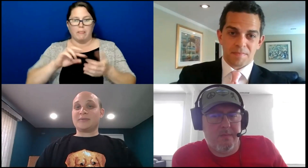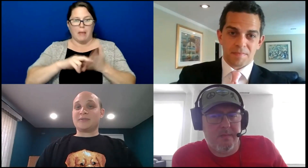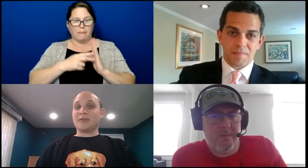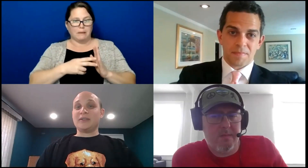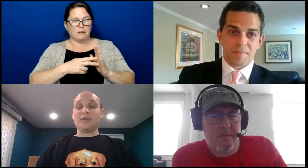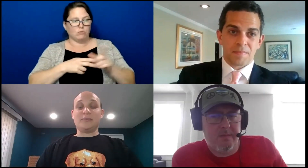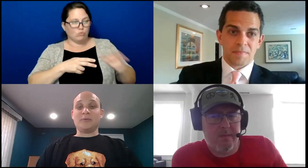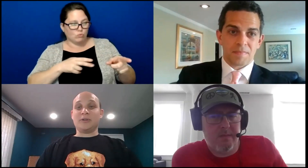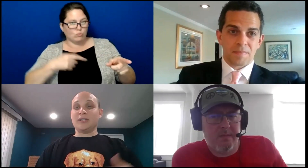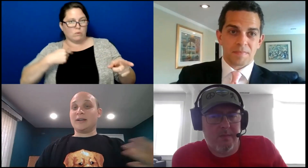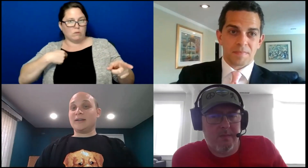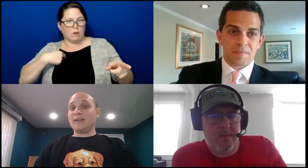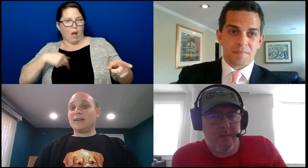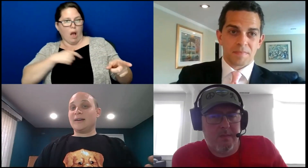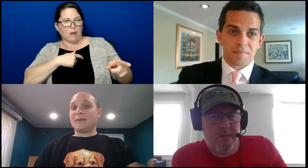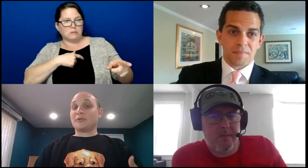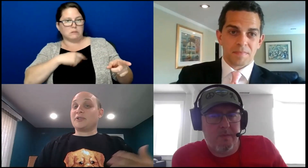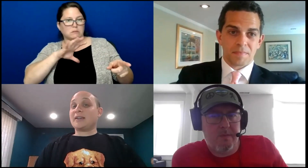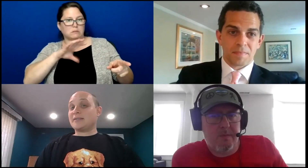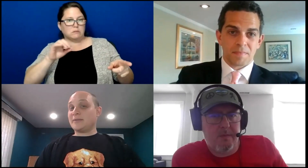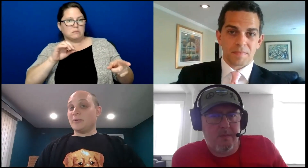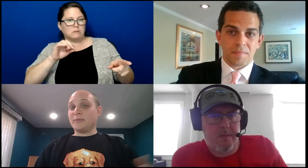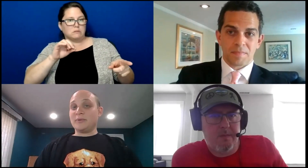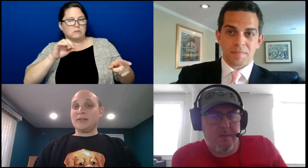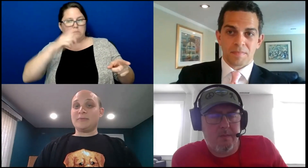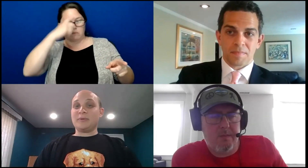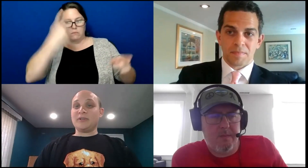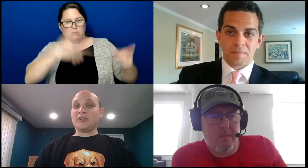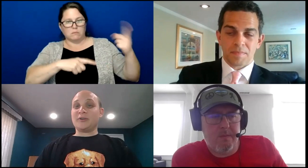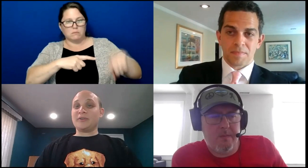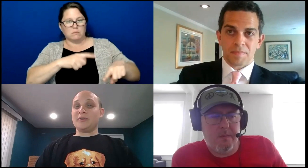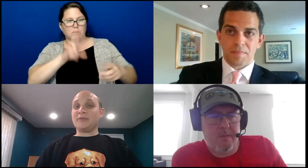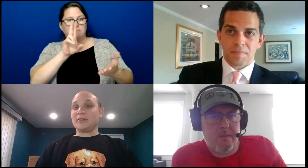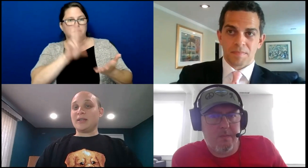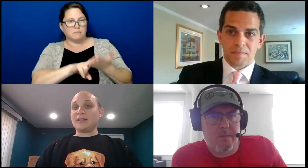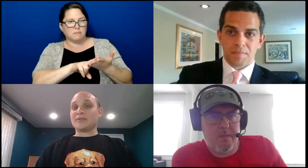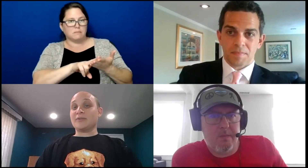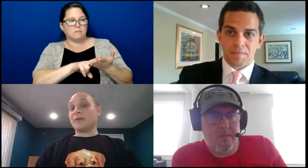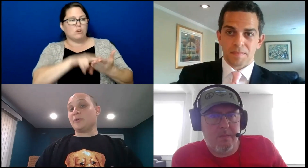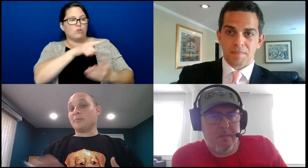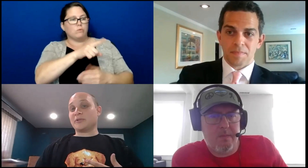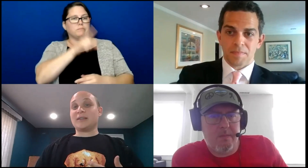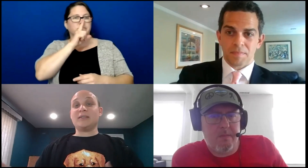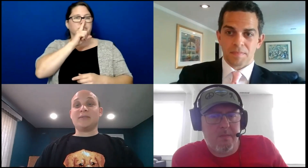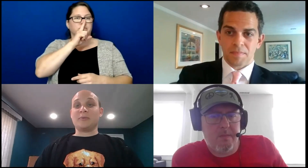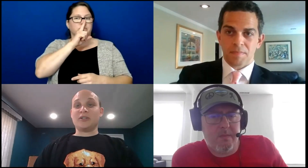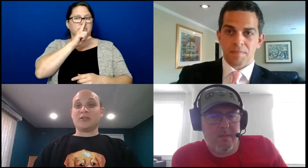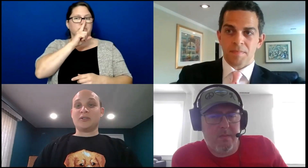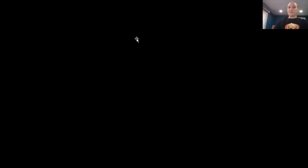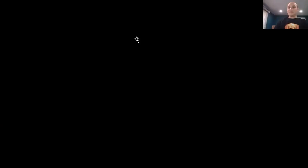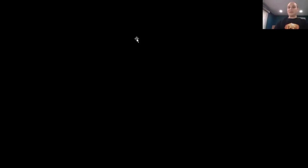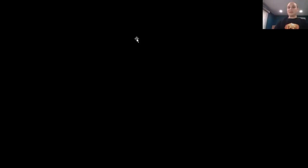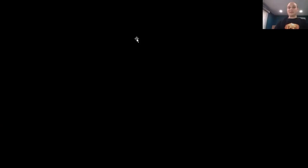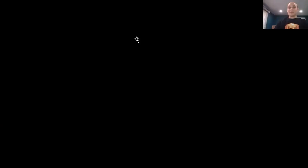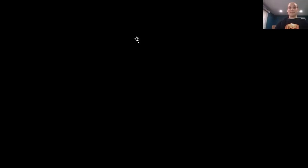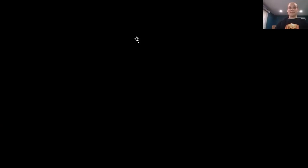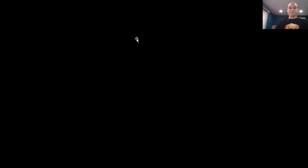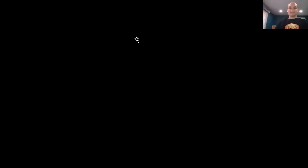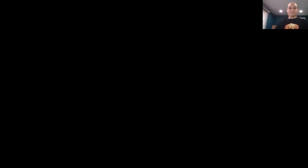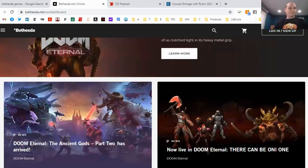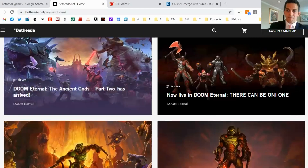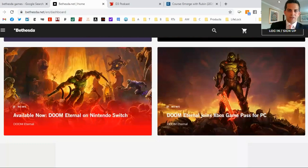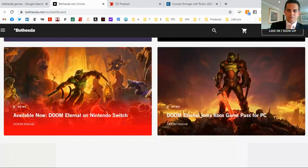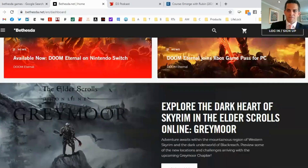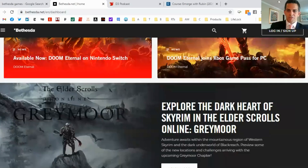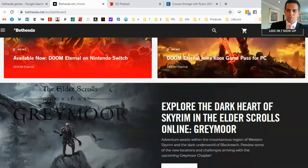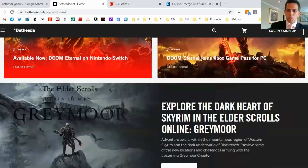you, so that you will protect what we share with you, and so that we'll protect the information that you give us as well.